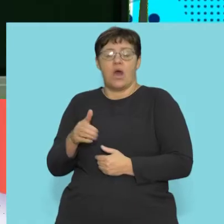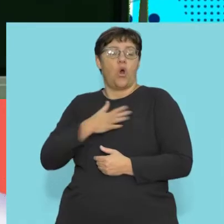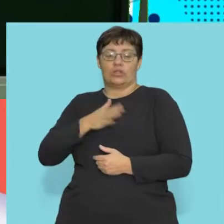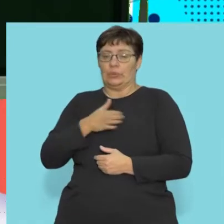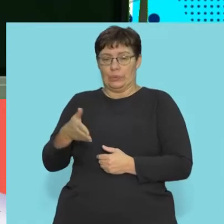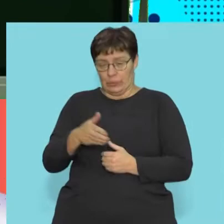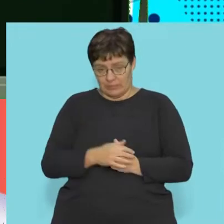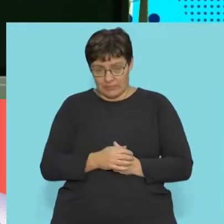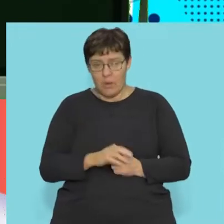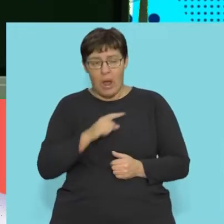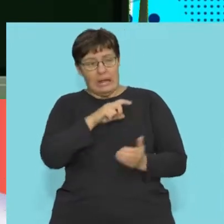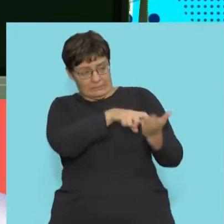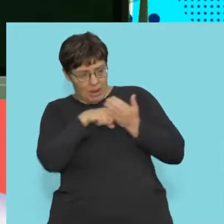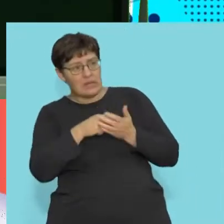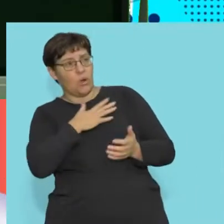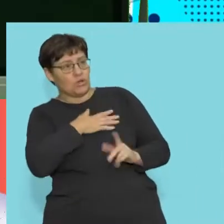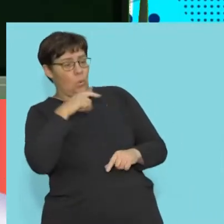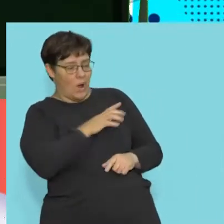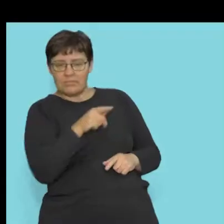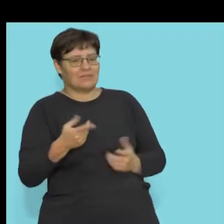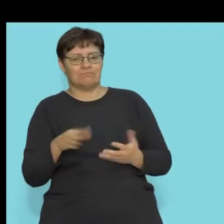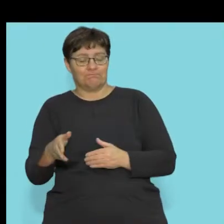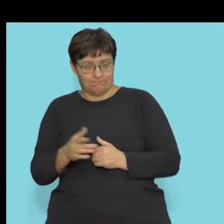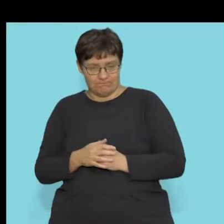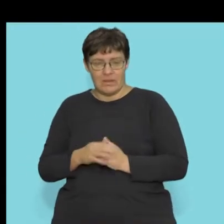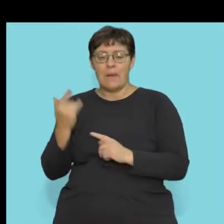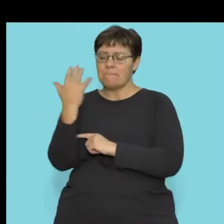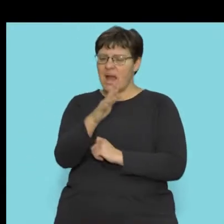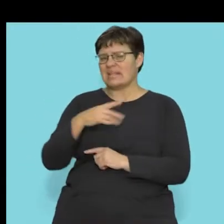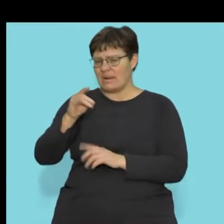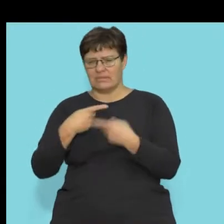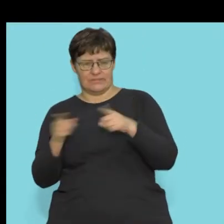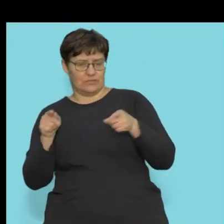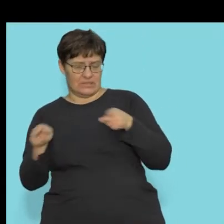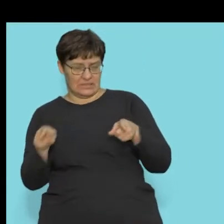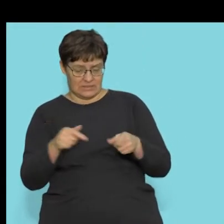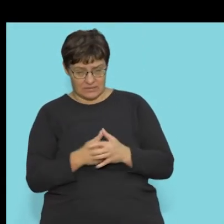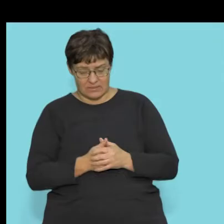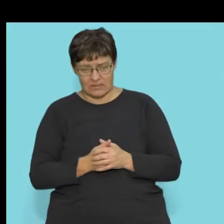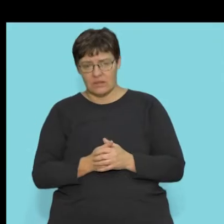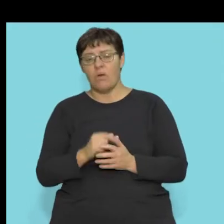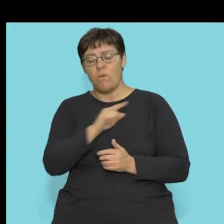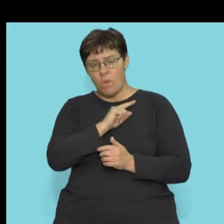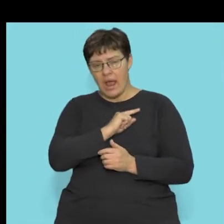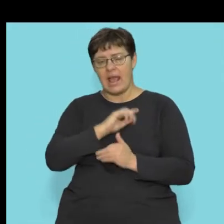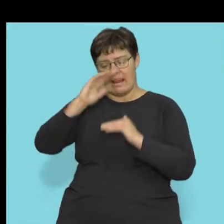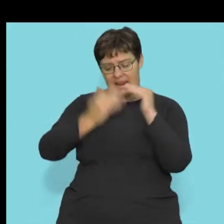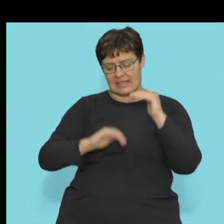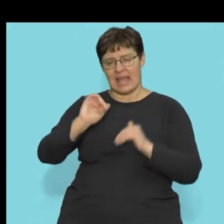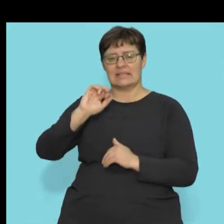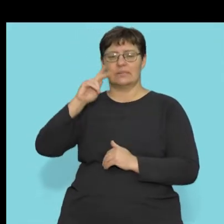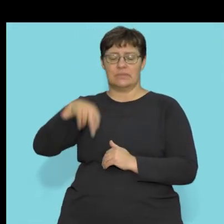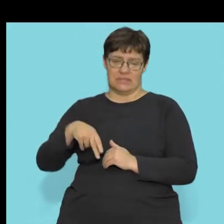of the body's oxygen are high. This occurs differently in plants and animals to produce less